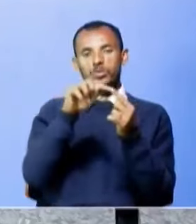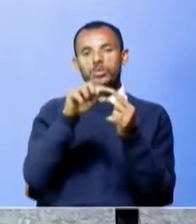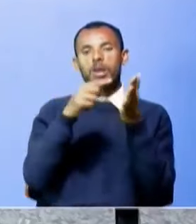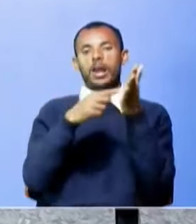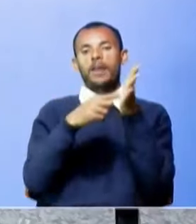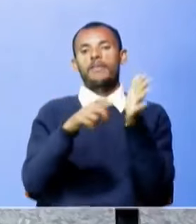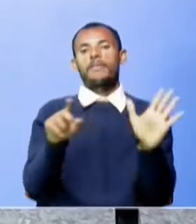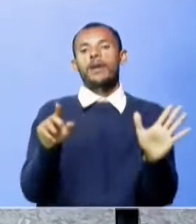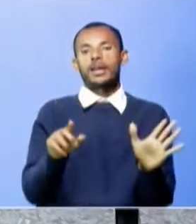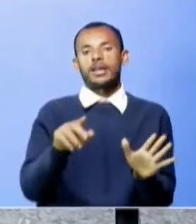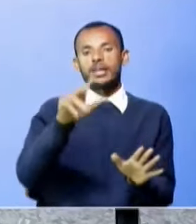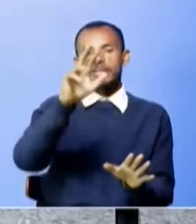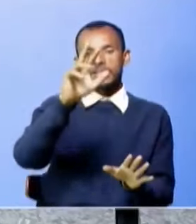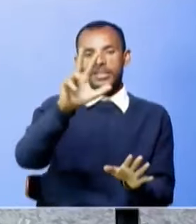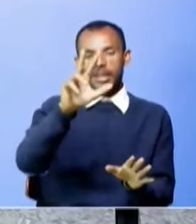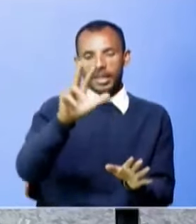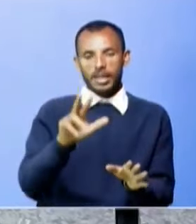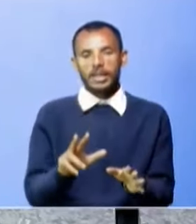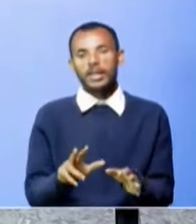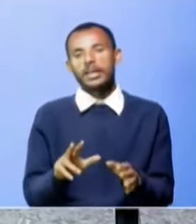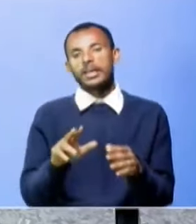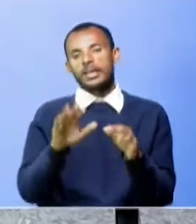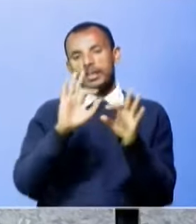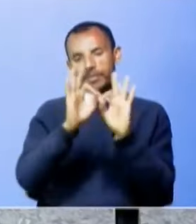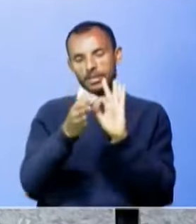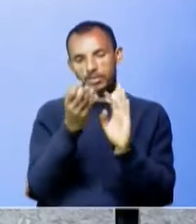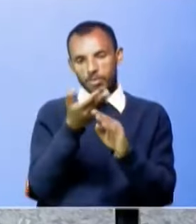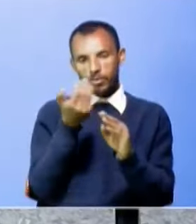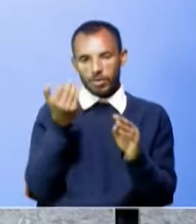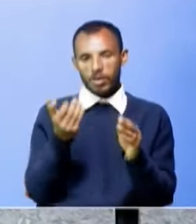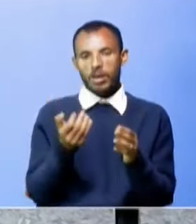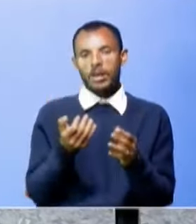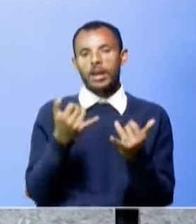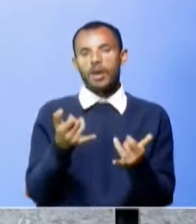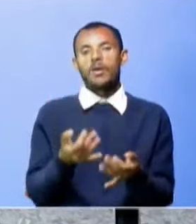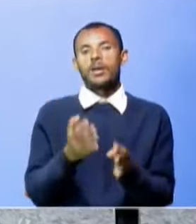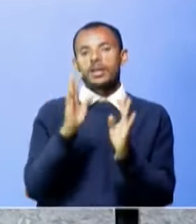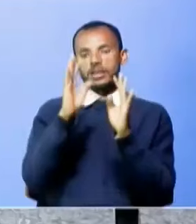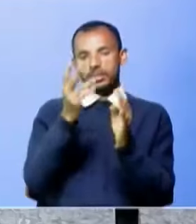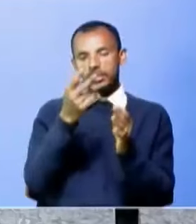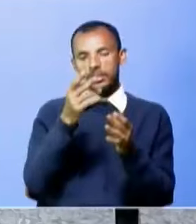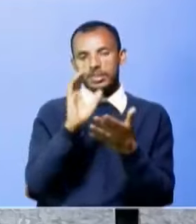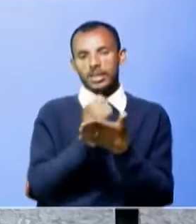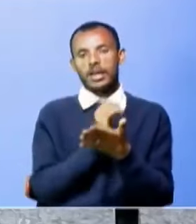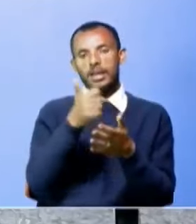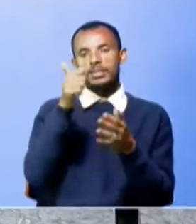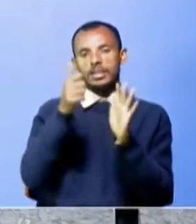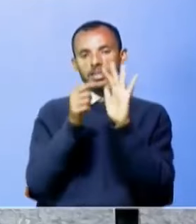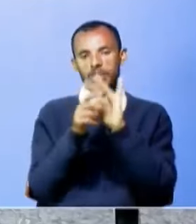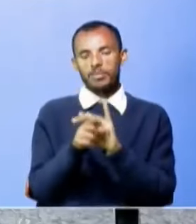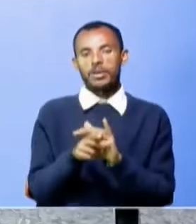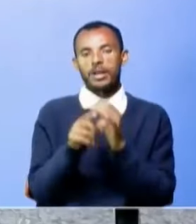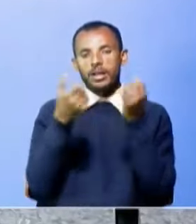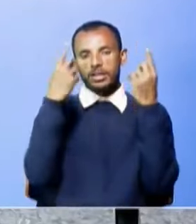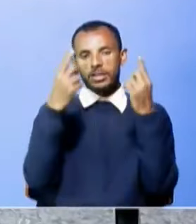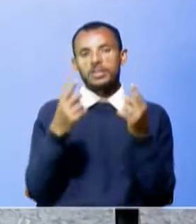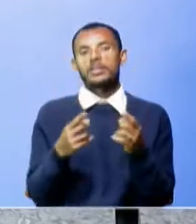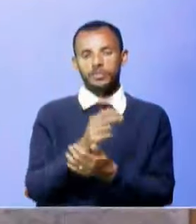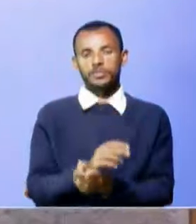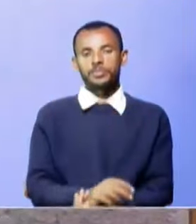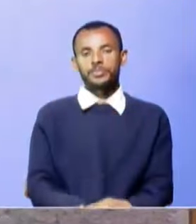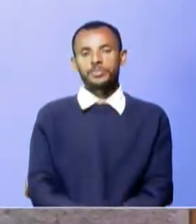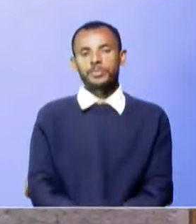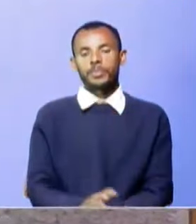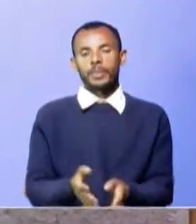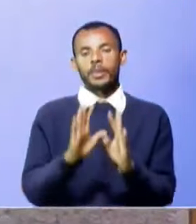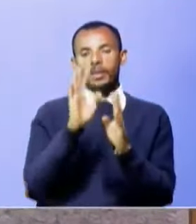clarify the three definitions that we have seen before. Now let's take another example so that you can understand the definition of terms.